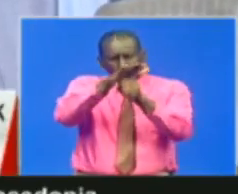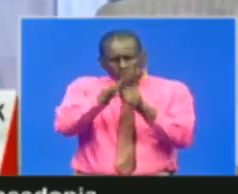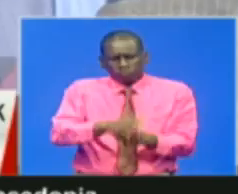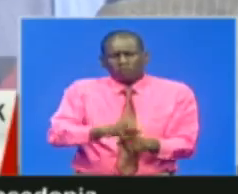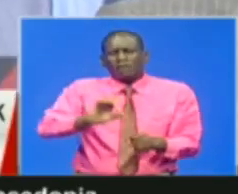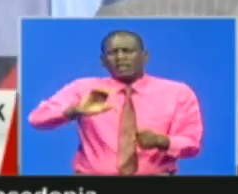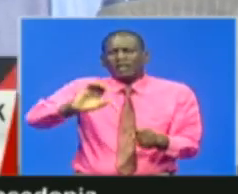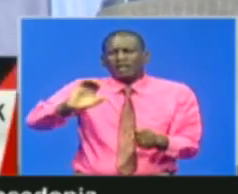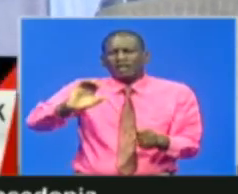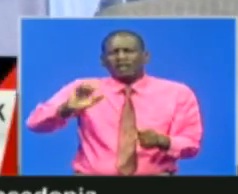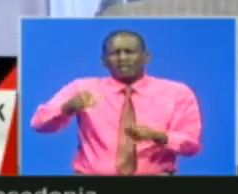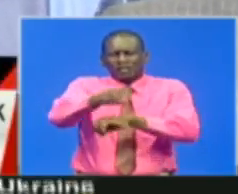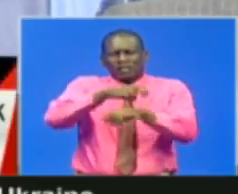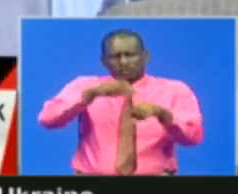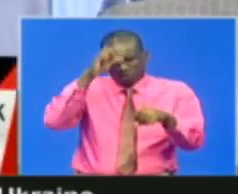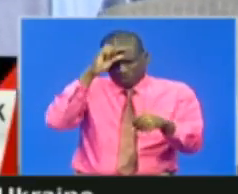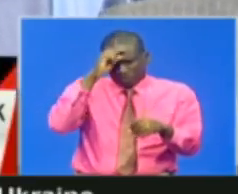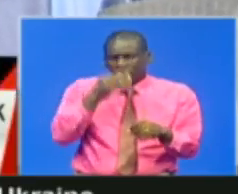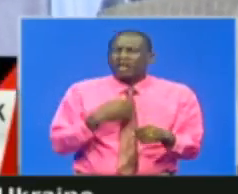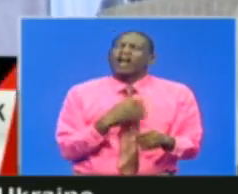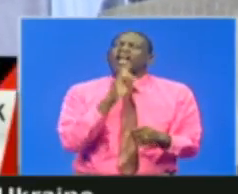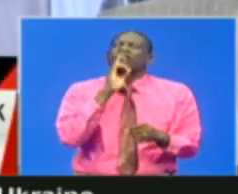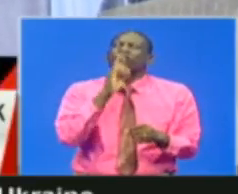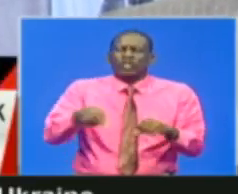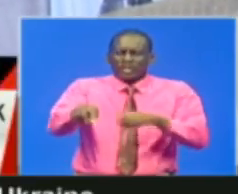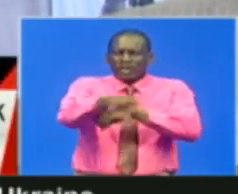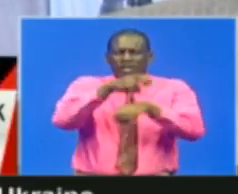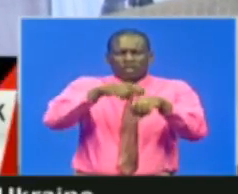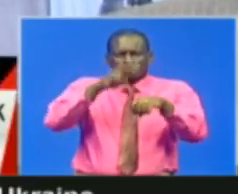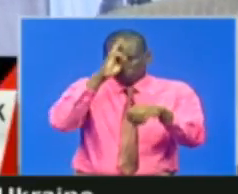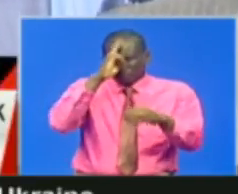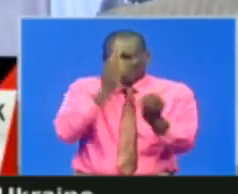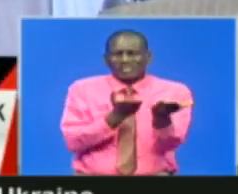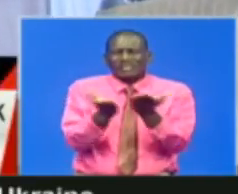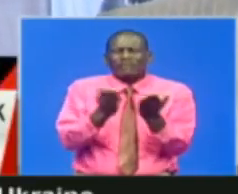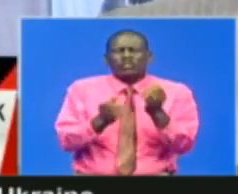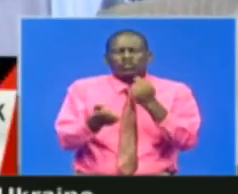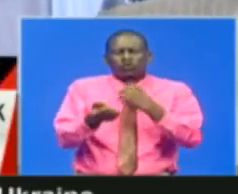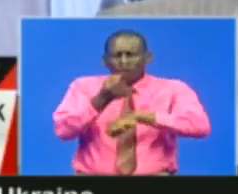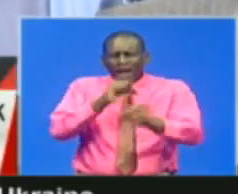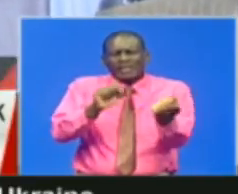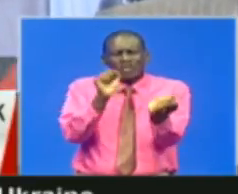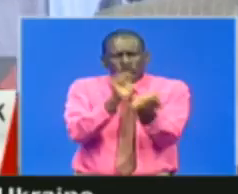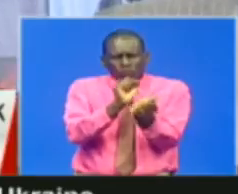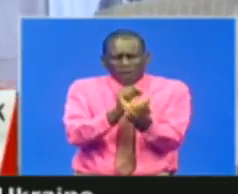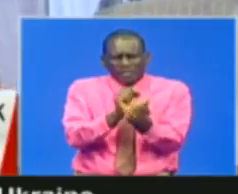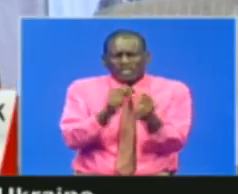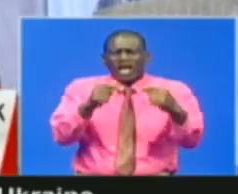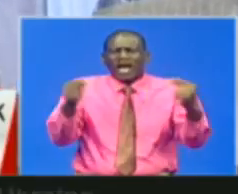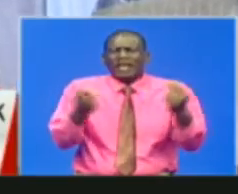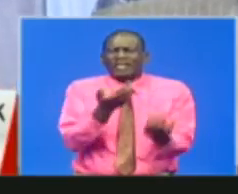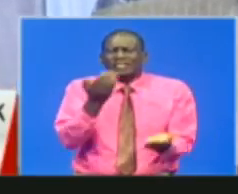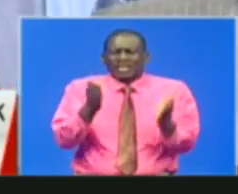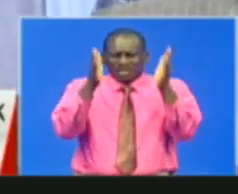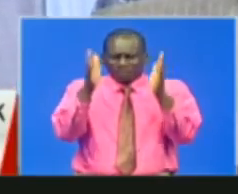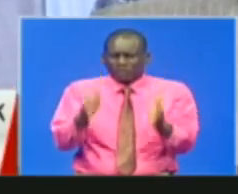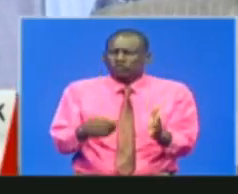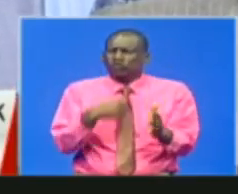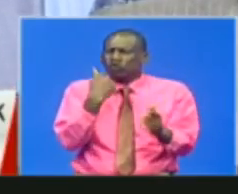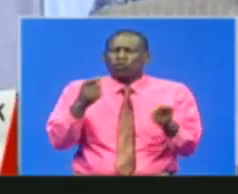instructed the National Police Service to take stern action against those